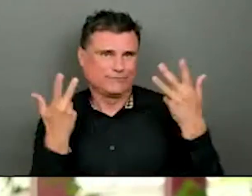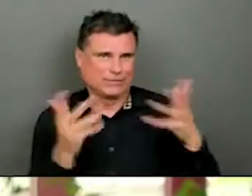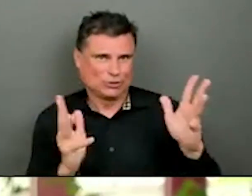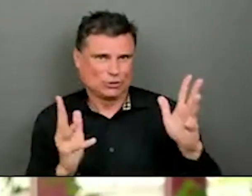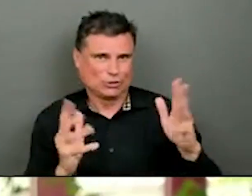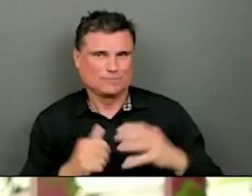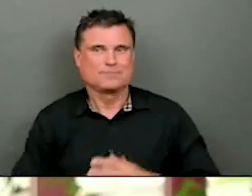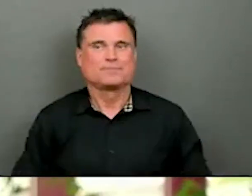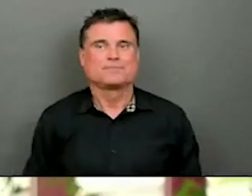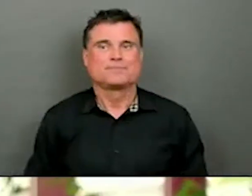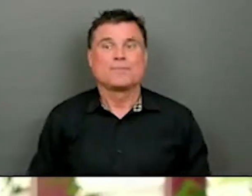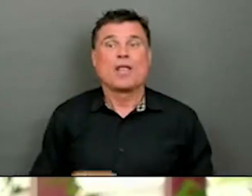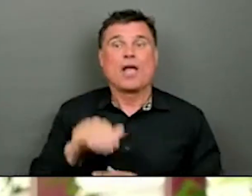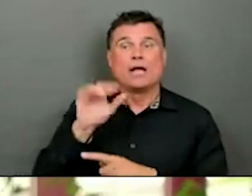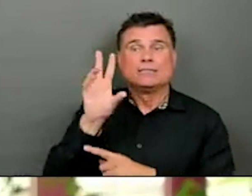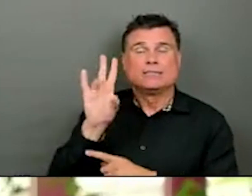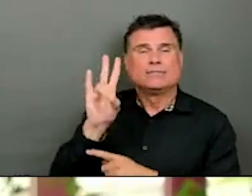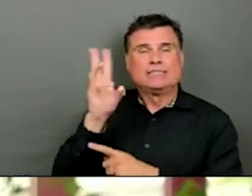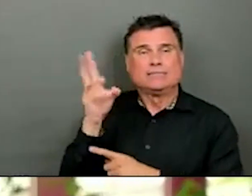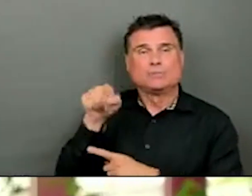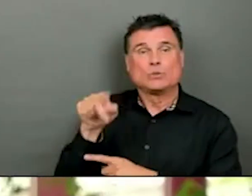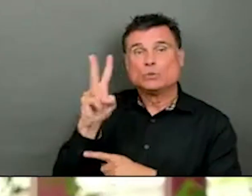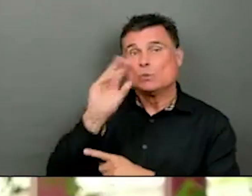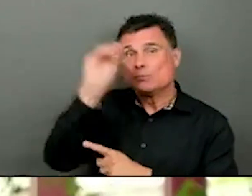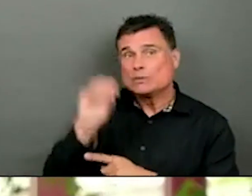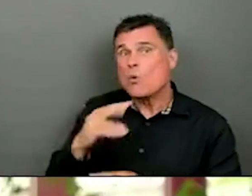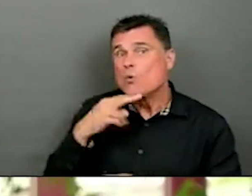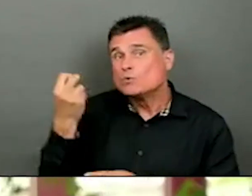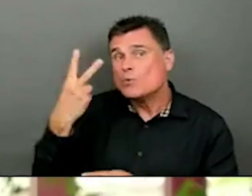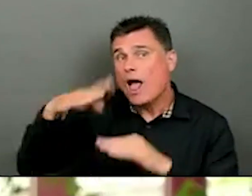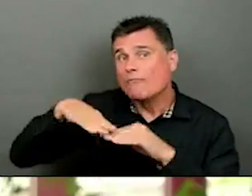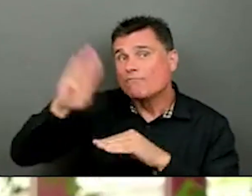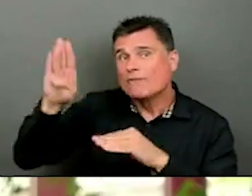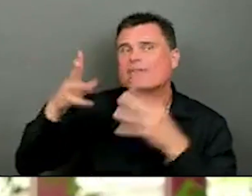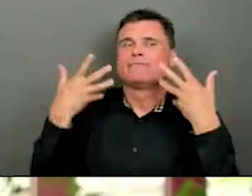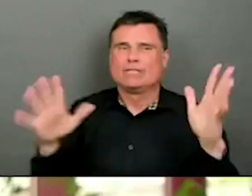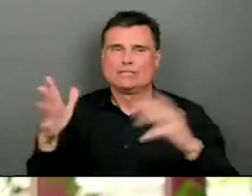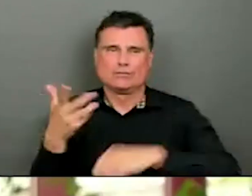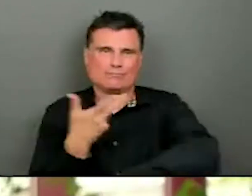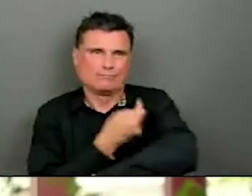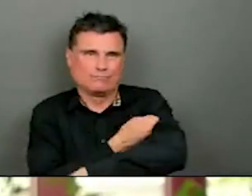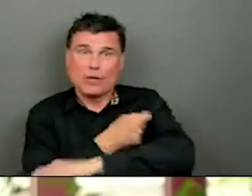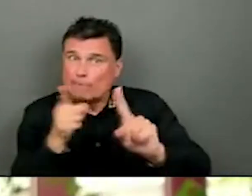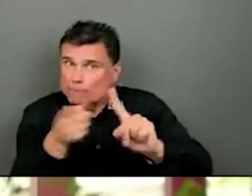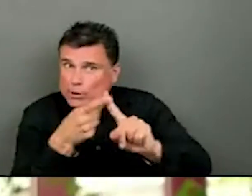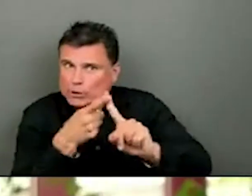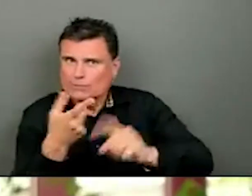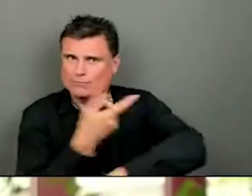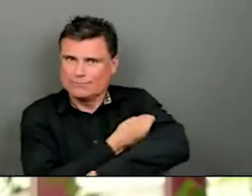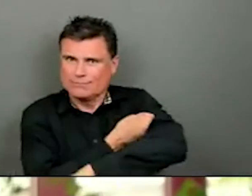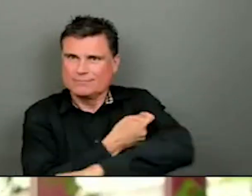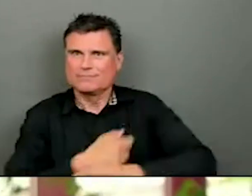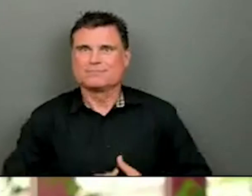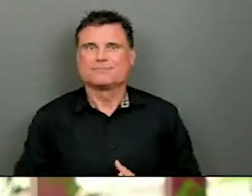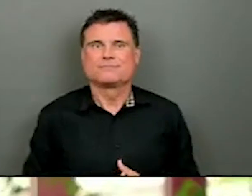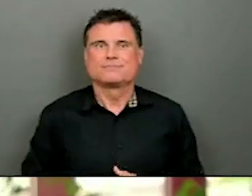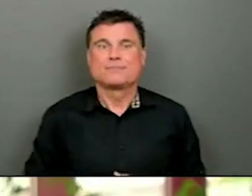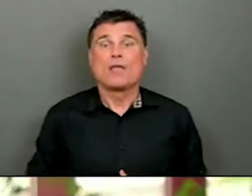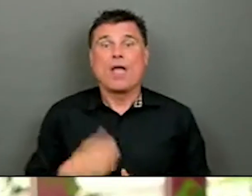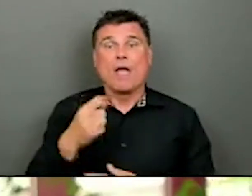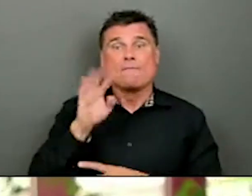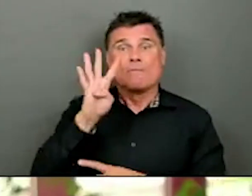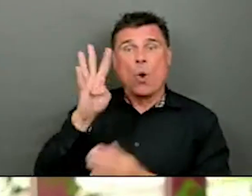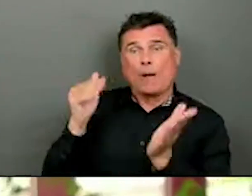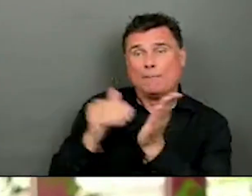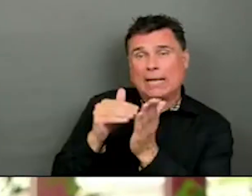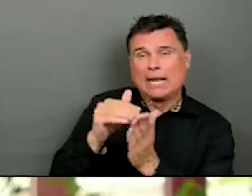and 76.2% of everyone 12 and older have now received their first vaccine dose. We've delivered